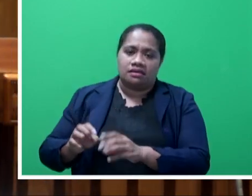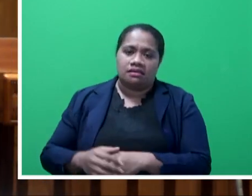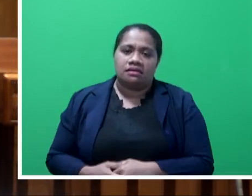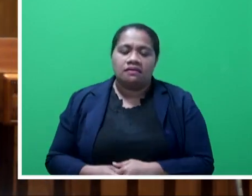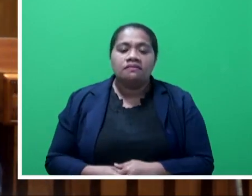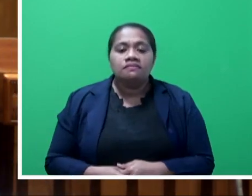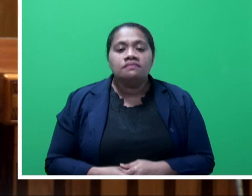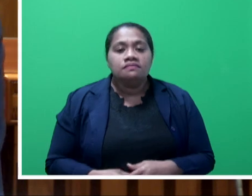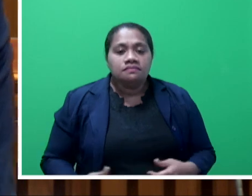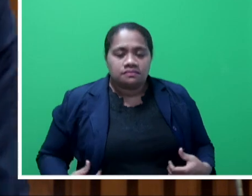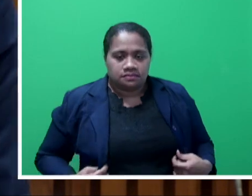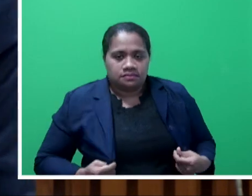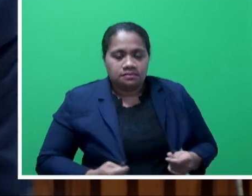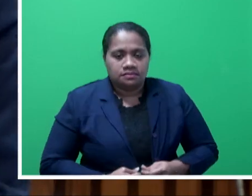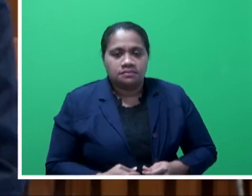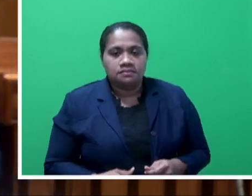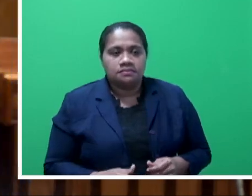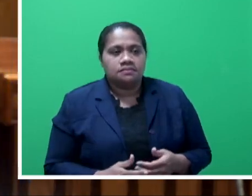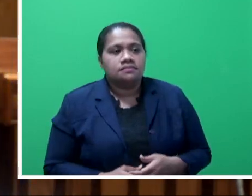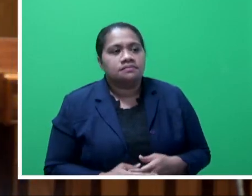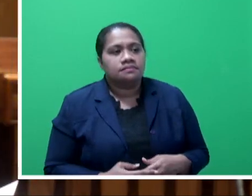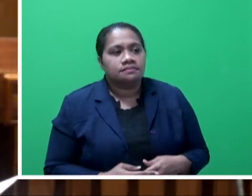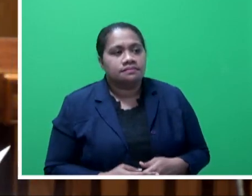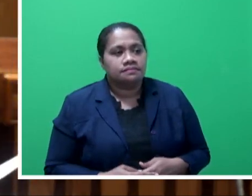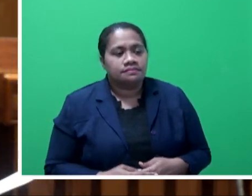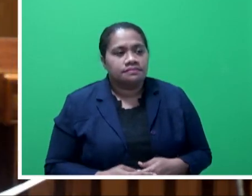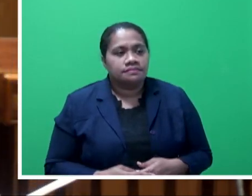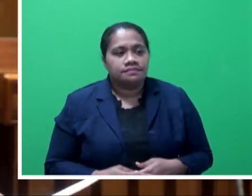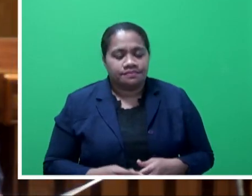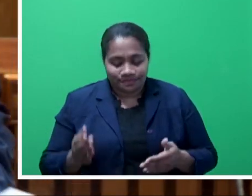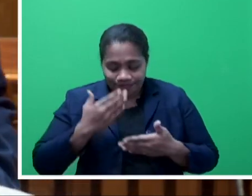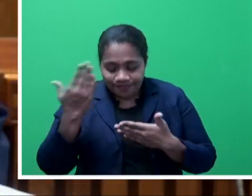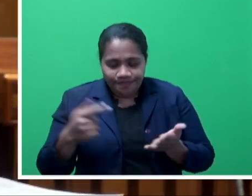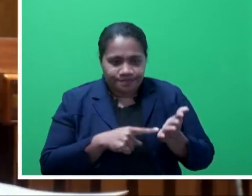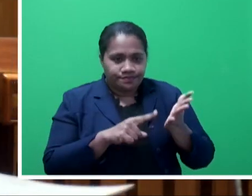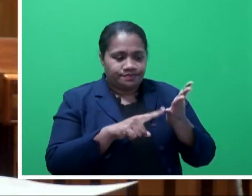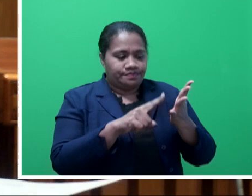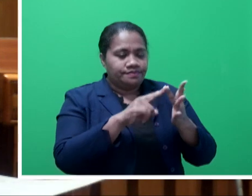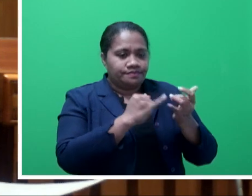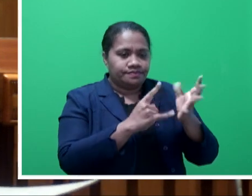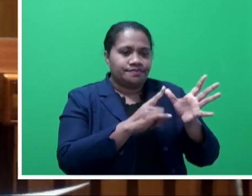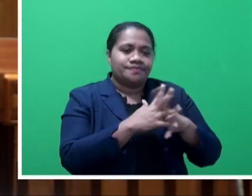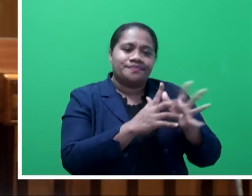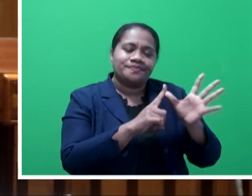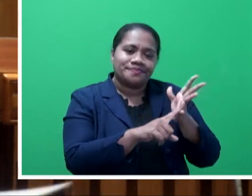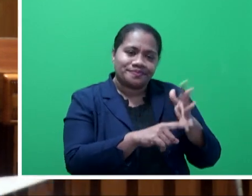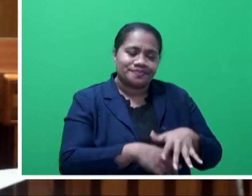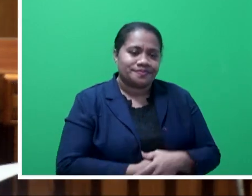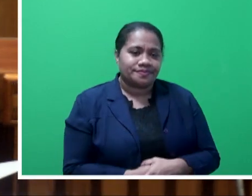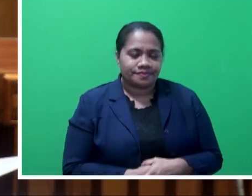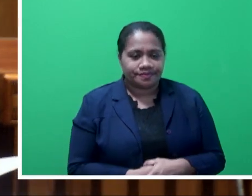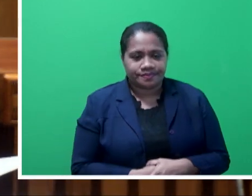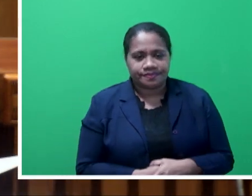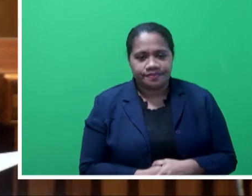the Honorable Tuisawau again went on Wanga Vuka and quoted a statement from the CEO which